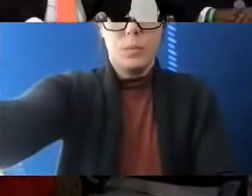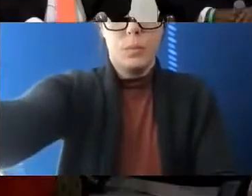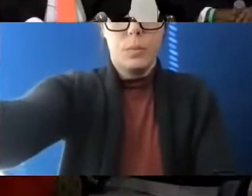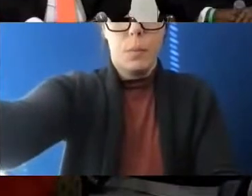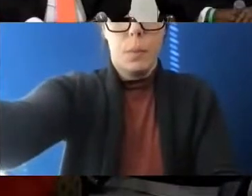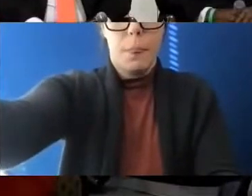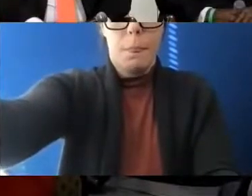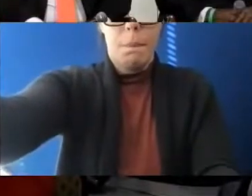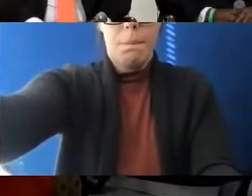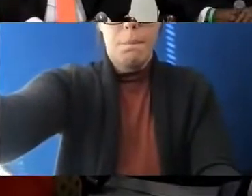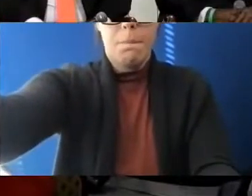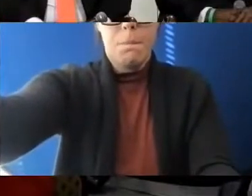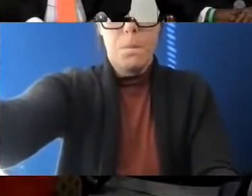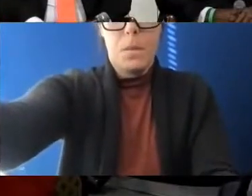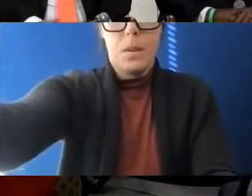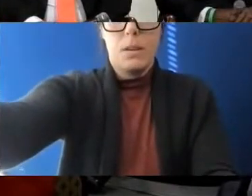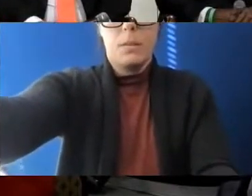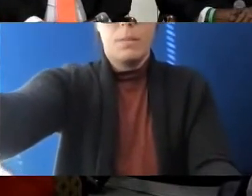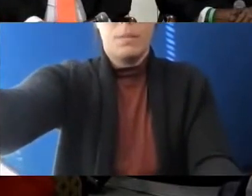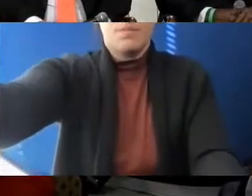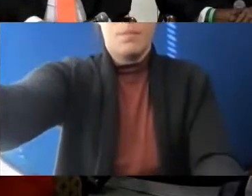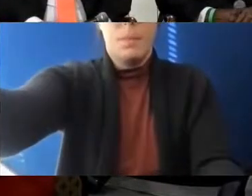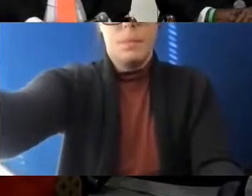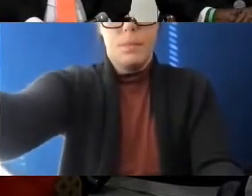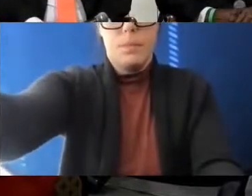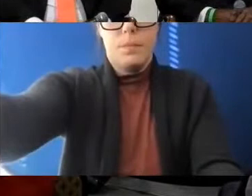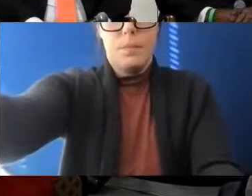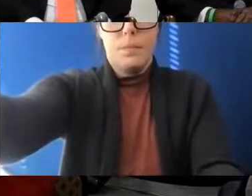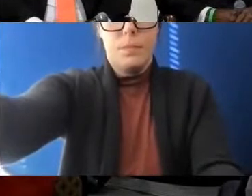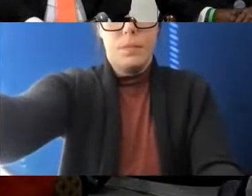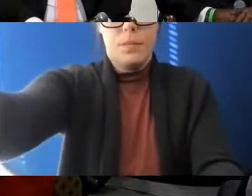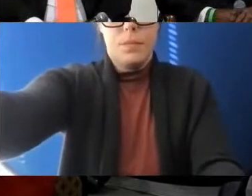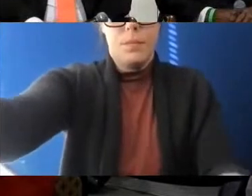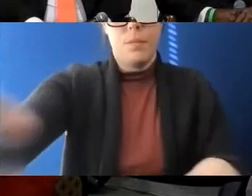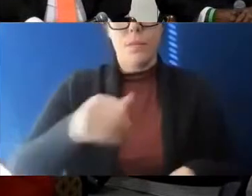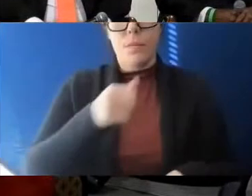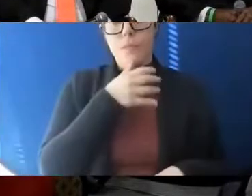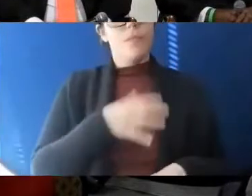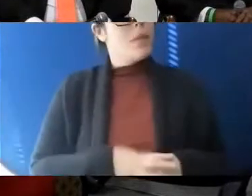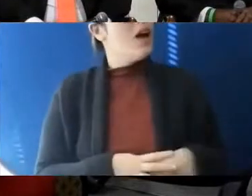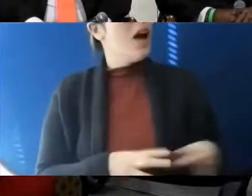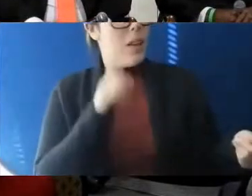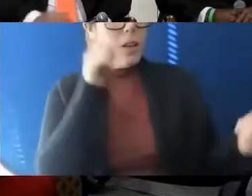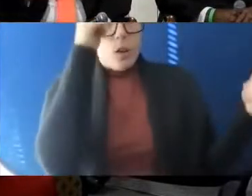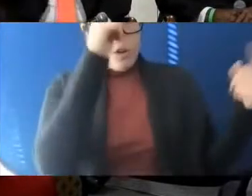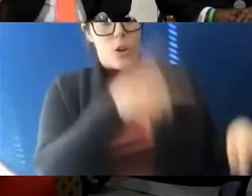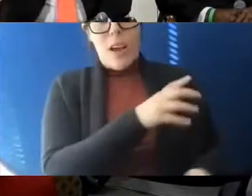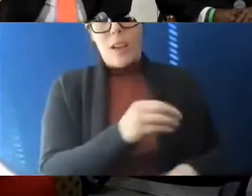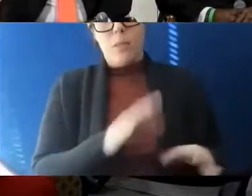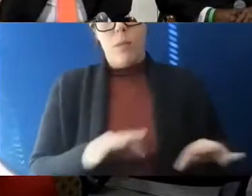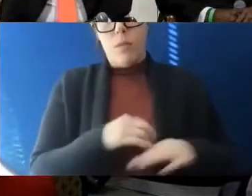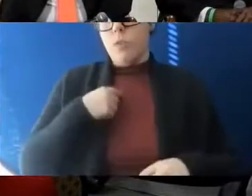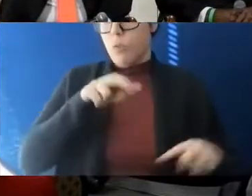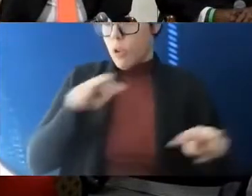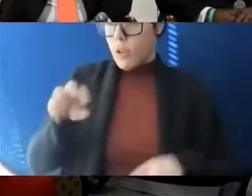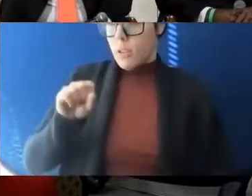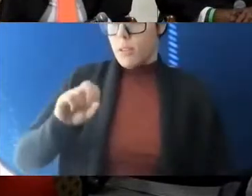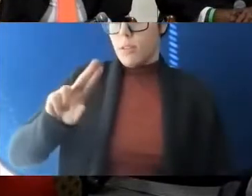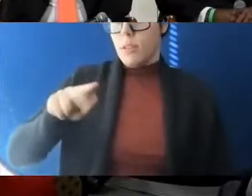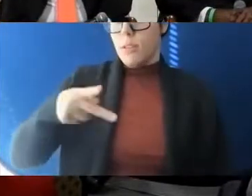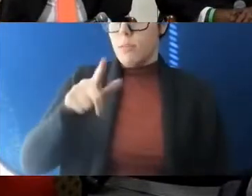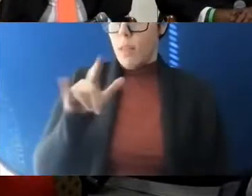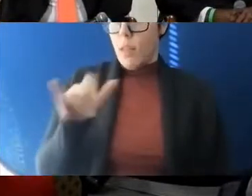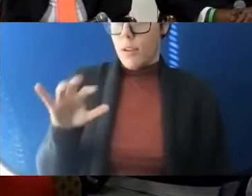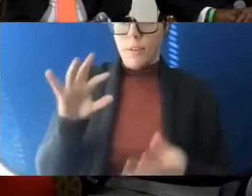agree. And one very obvious answer is we should each look at our supply chain and make a commitment. What percentage of